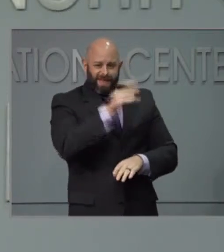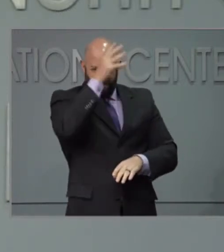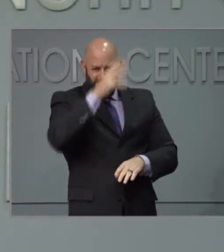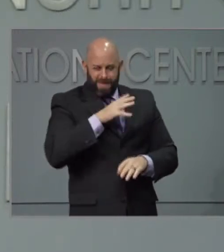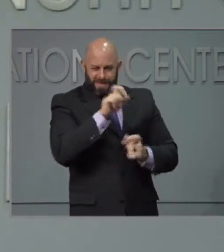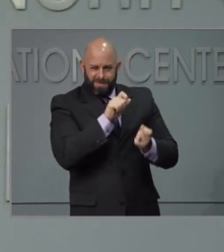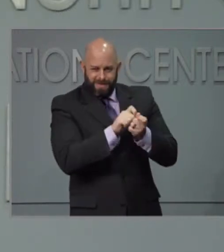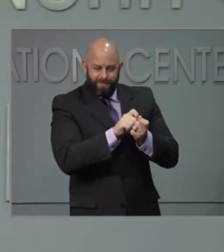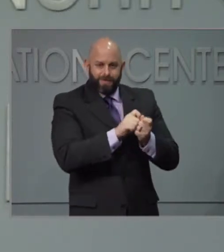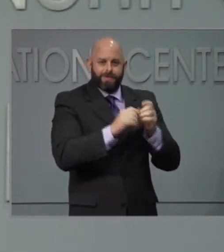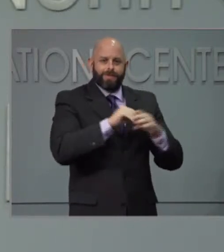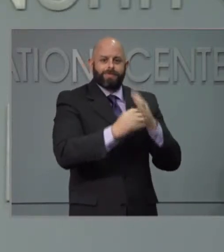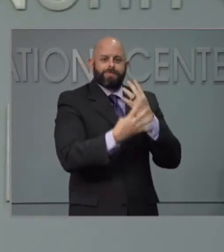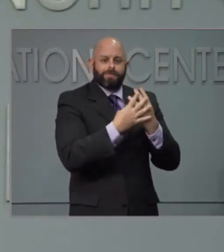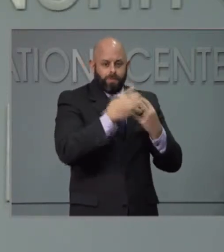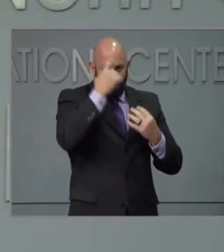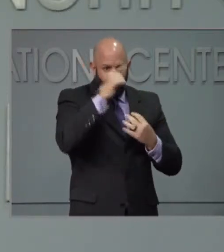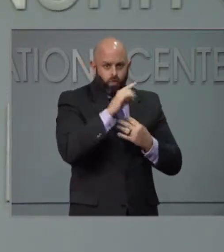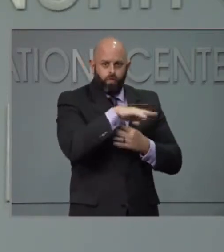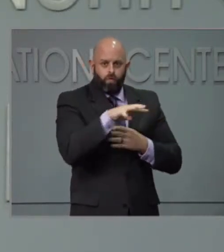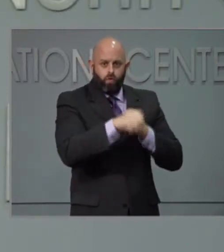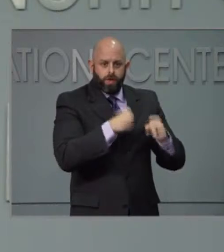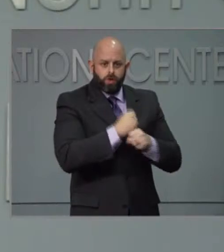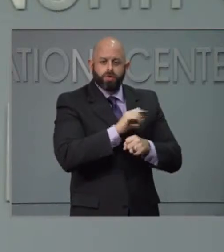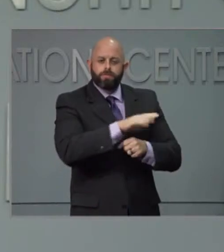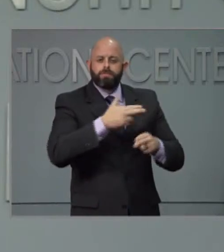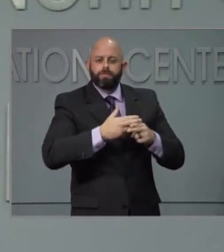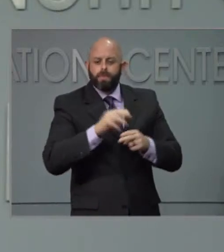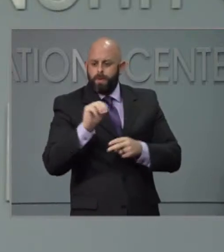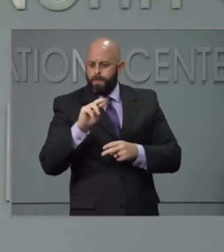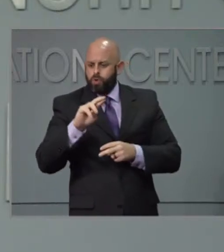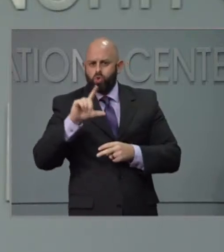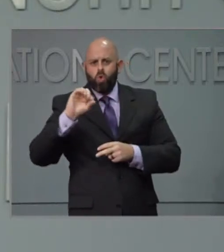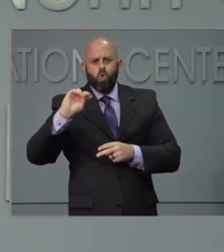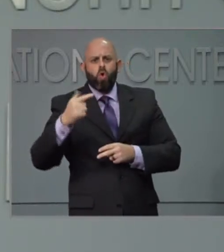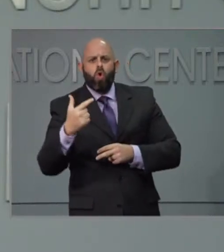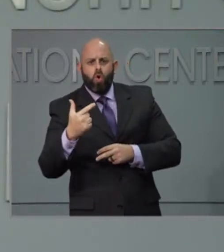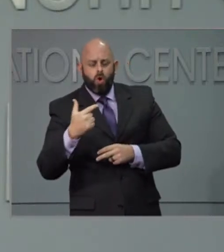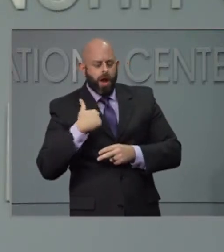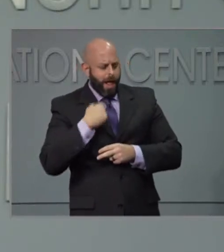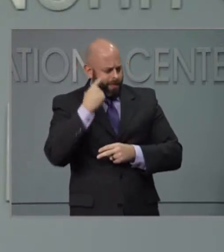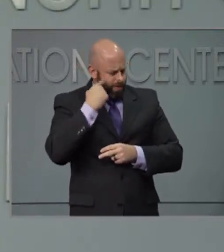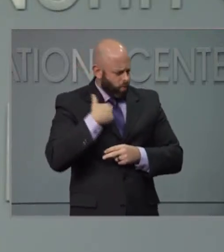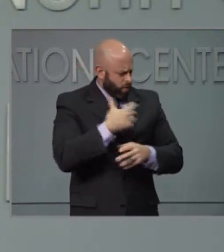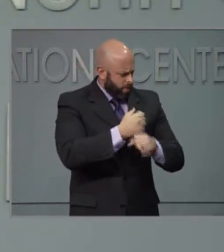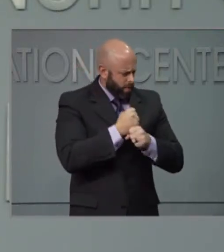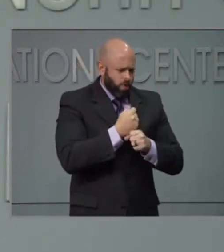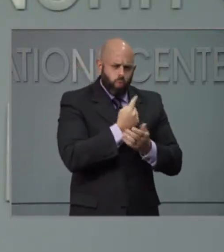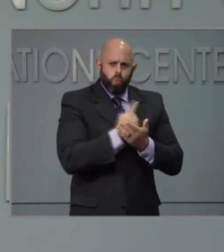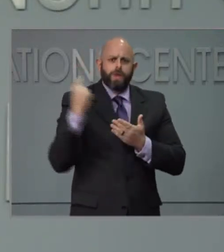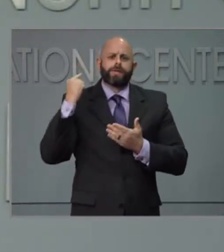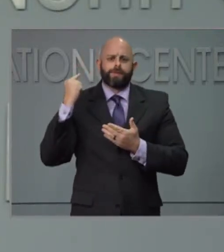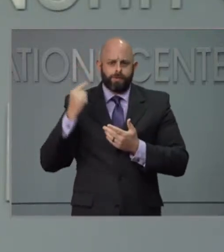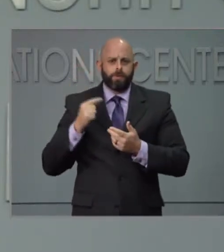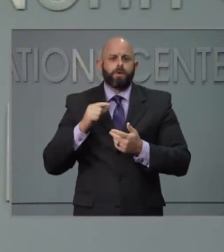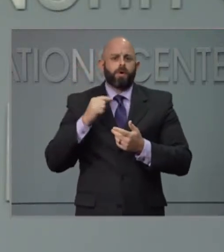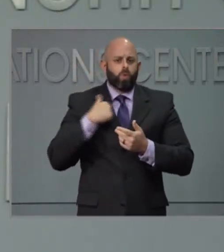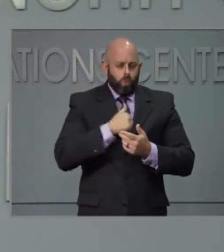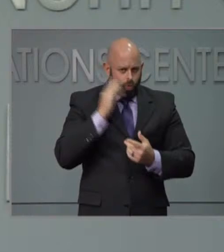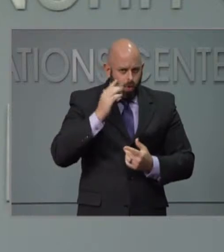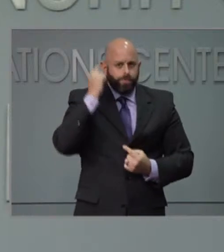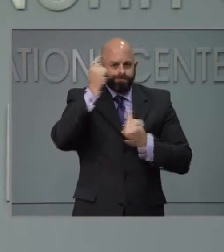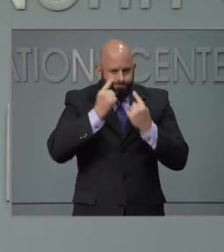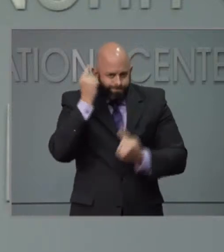from Mr. Long, which I think was received a week or so ago, will receive careful consideration